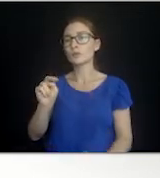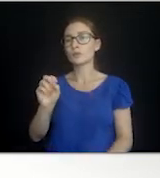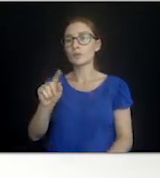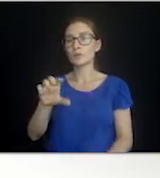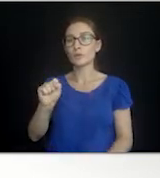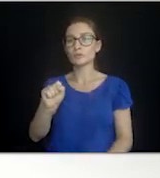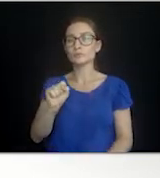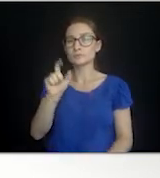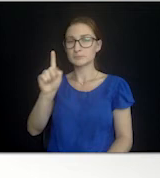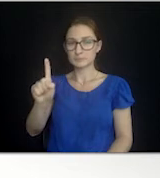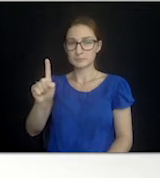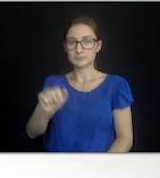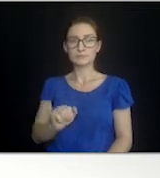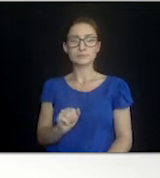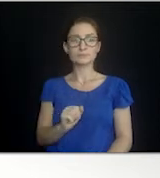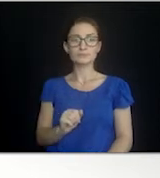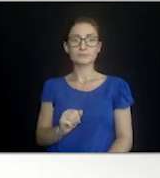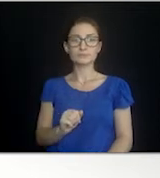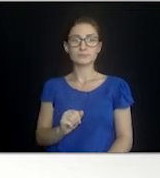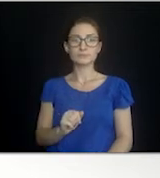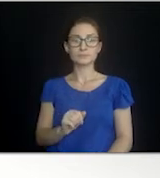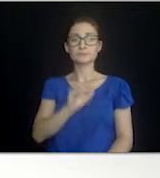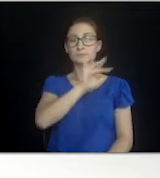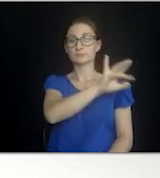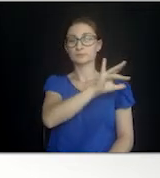notes. Give me 1 second.